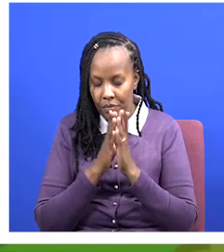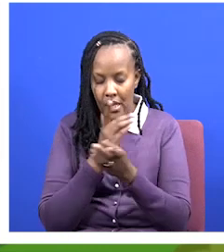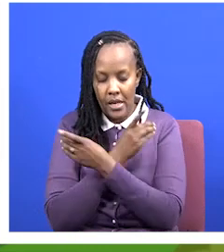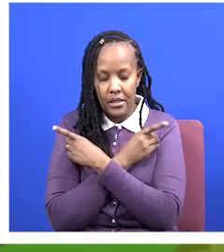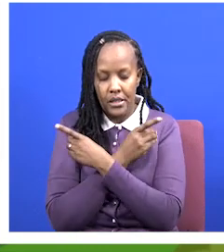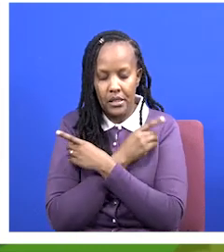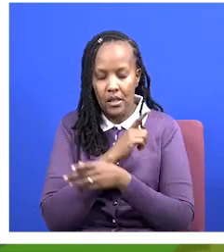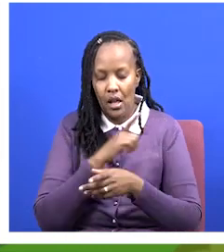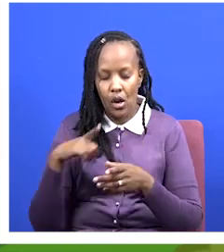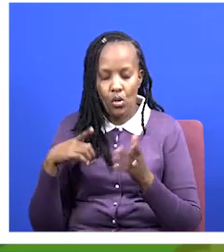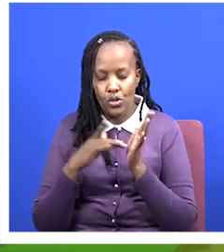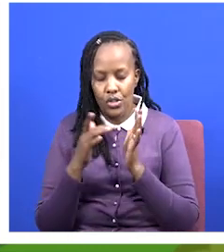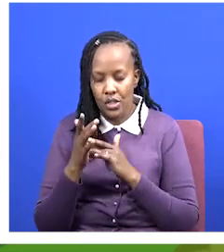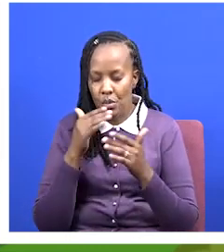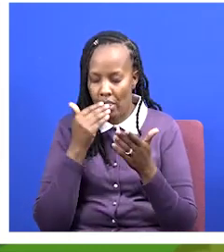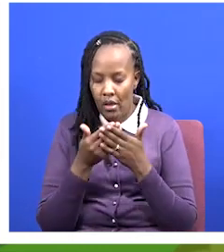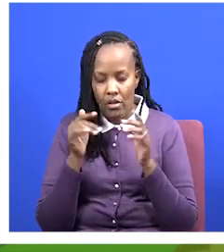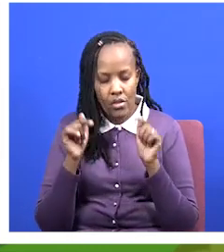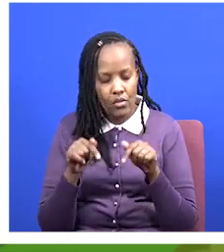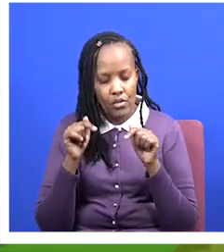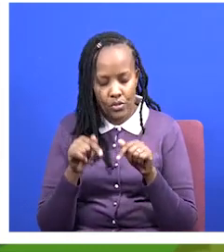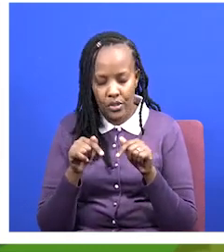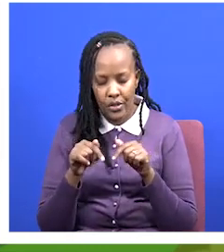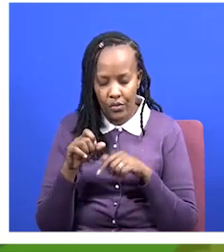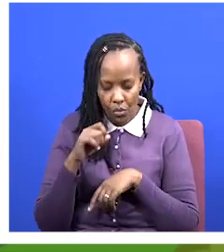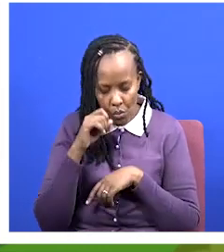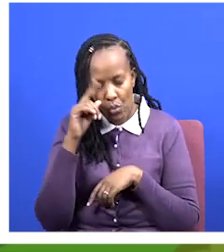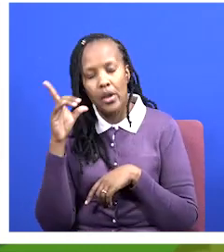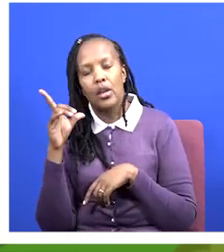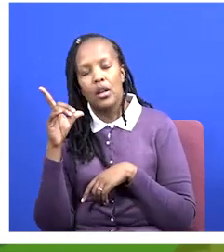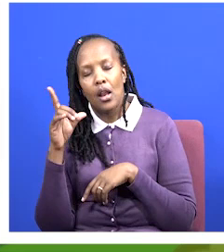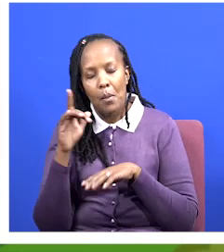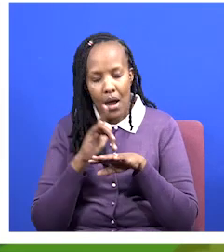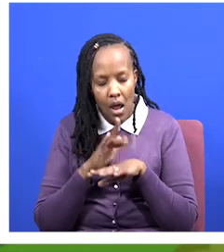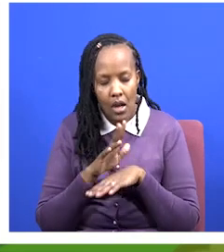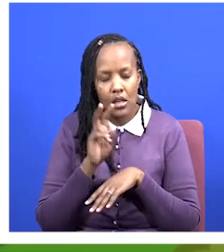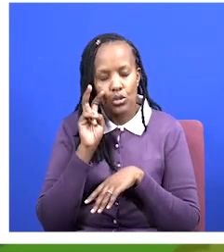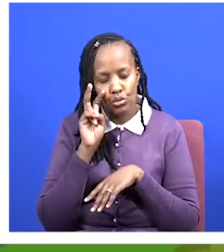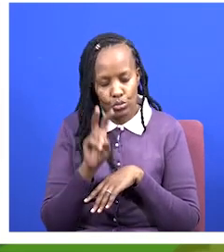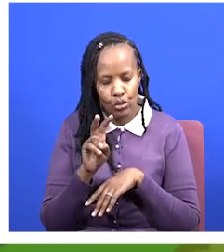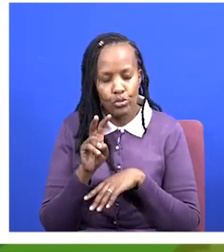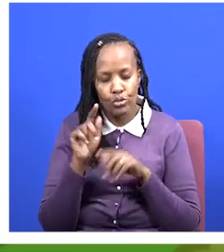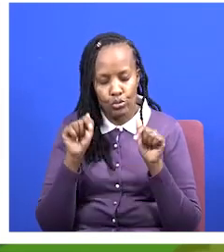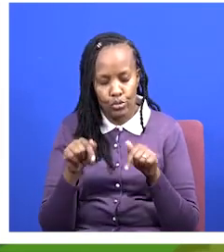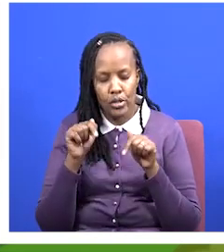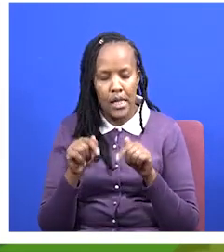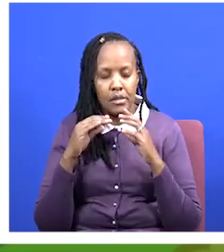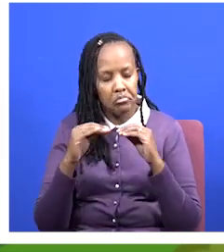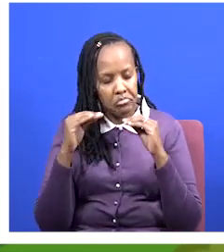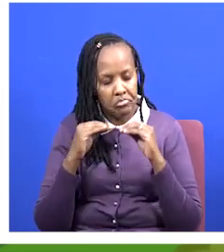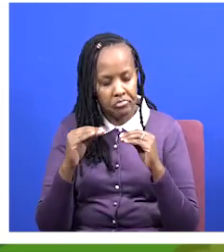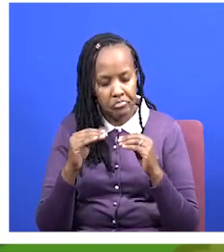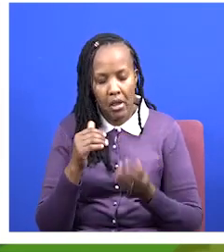Dear Lord Jesus, we want to thank you for today. We want to thank you for waking us up early to watch the program.